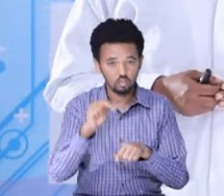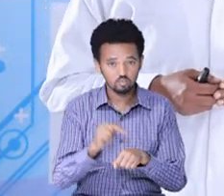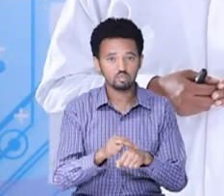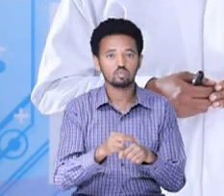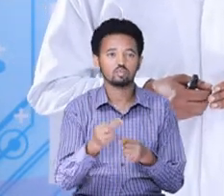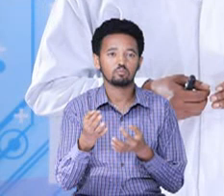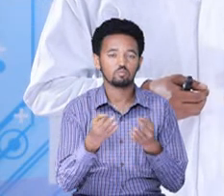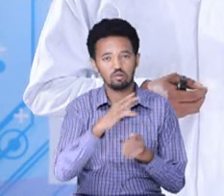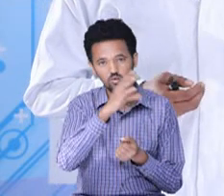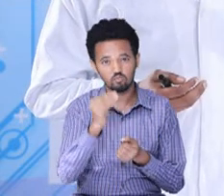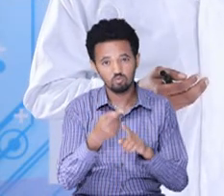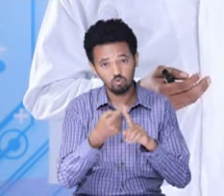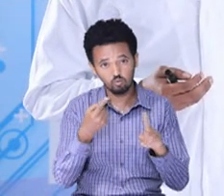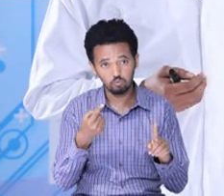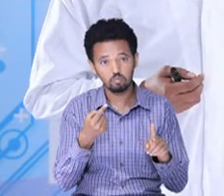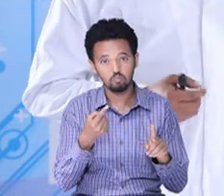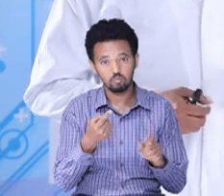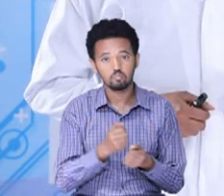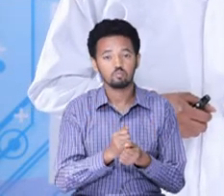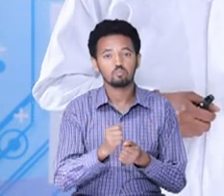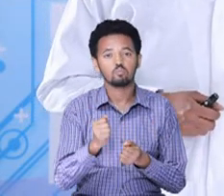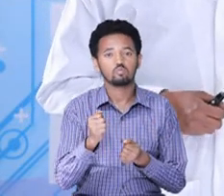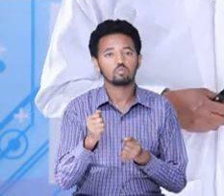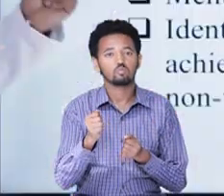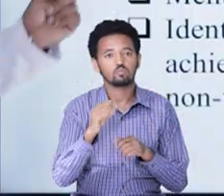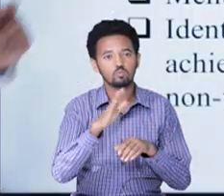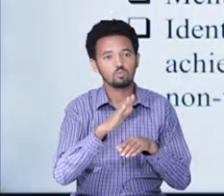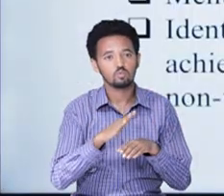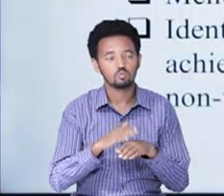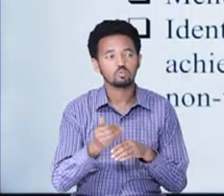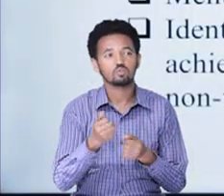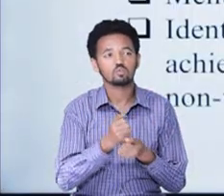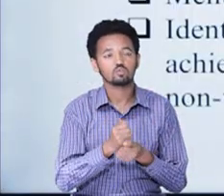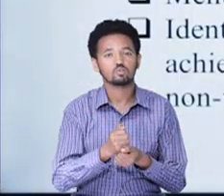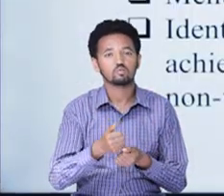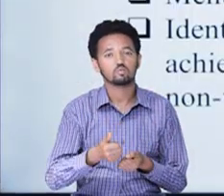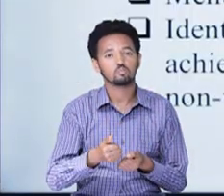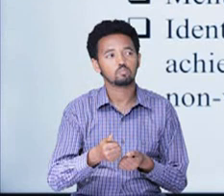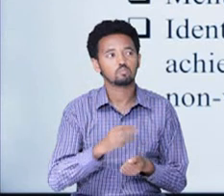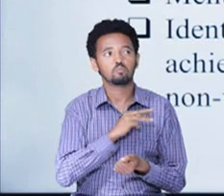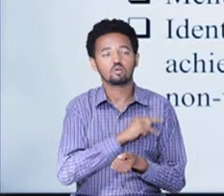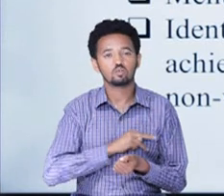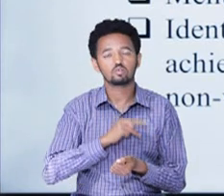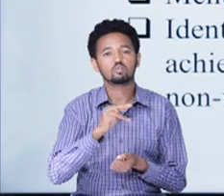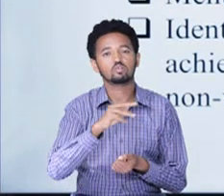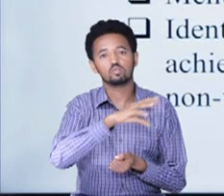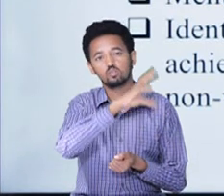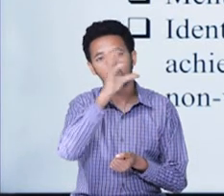for African from colonialism. The other one, mention the